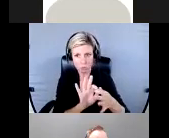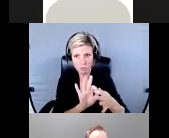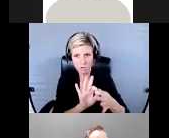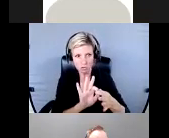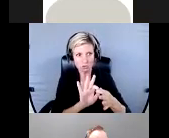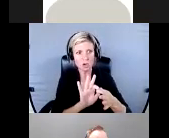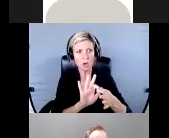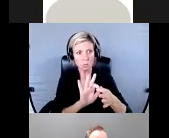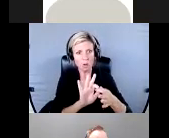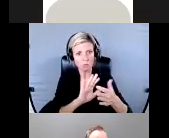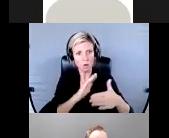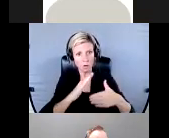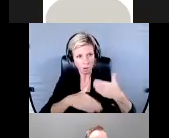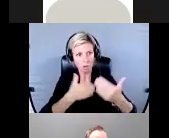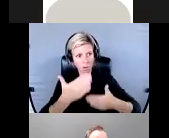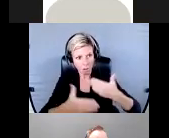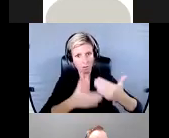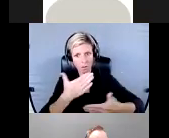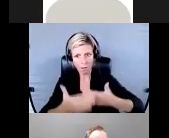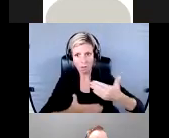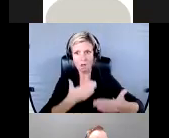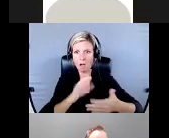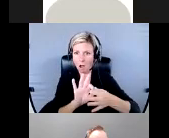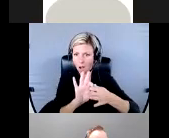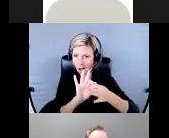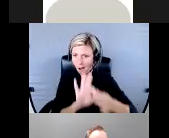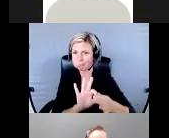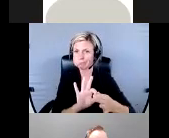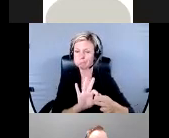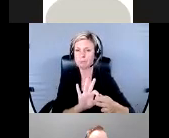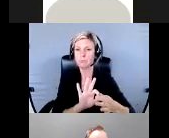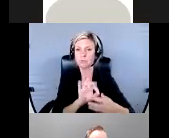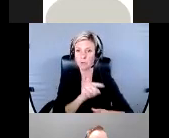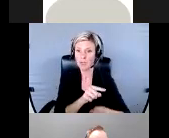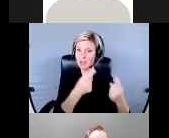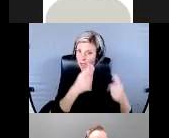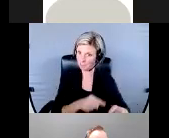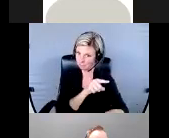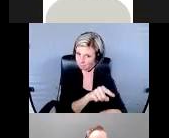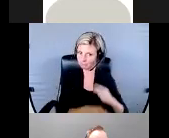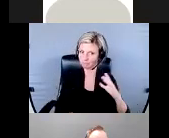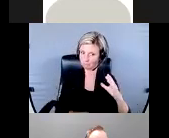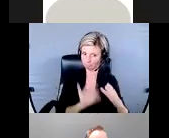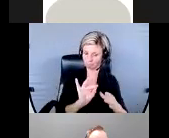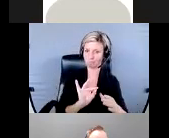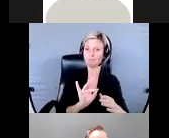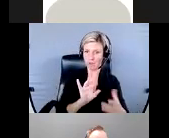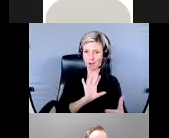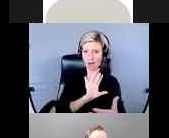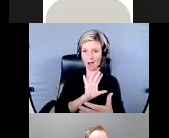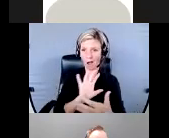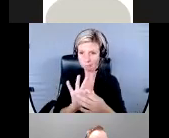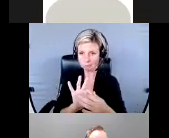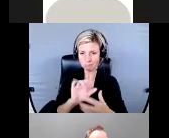got one relationship that now exists. And to this day, I have updates from her, and her sister